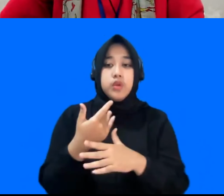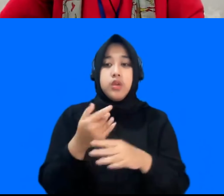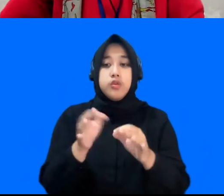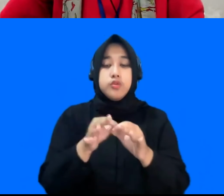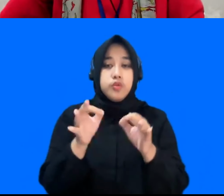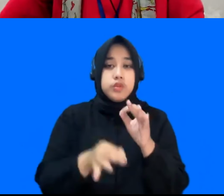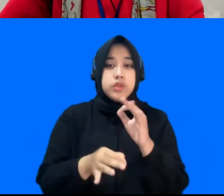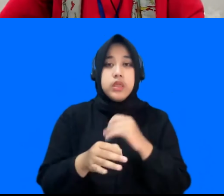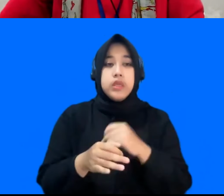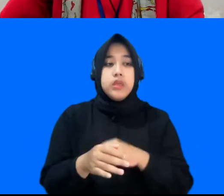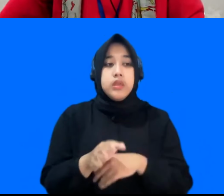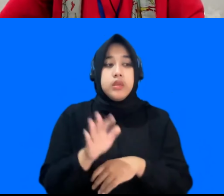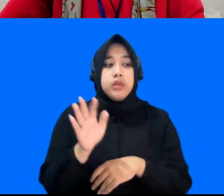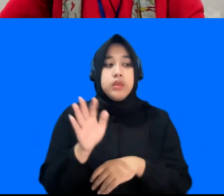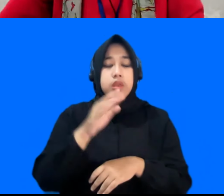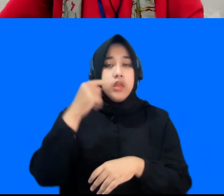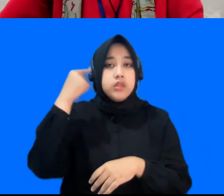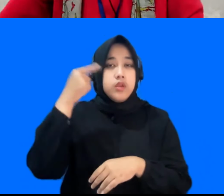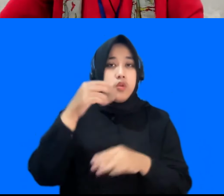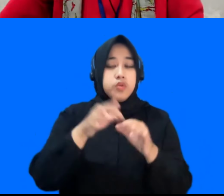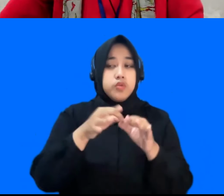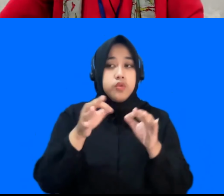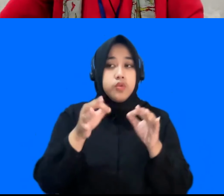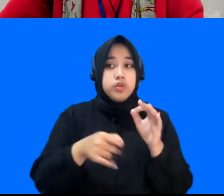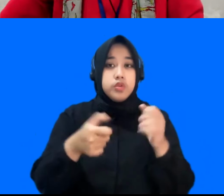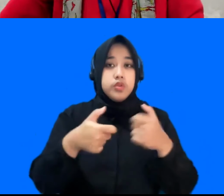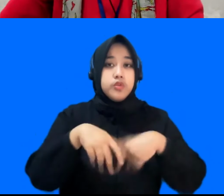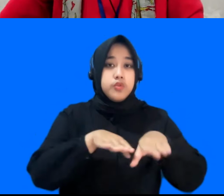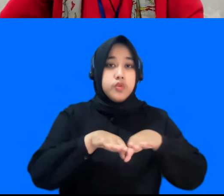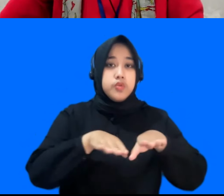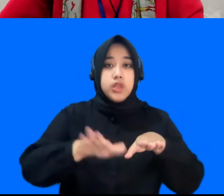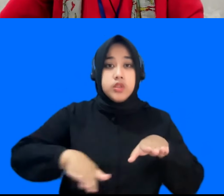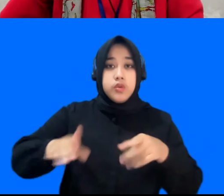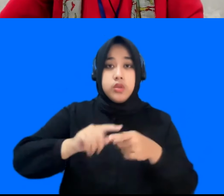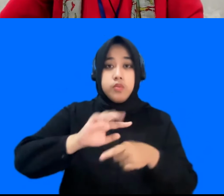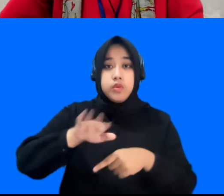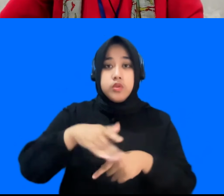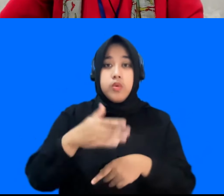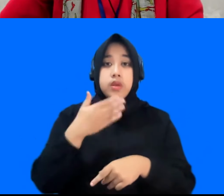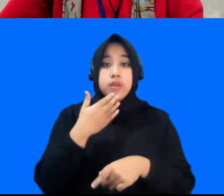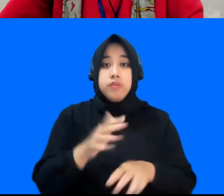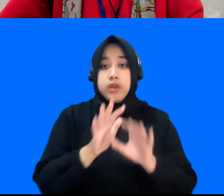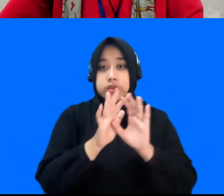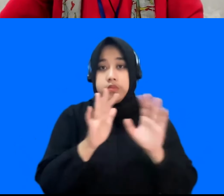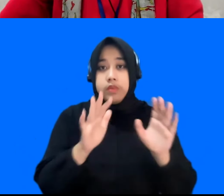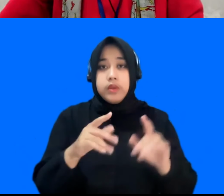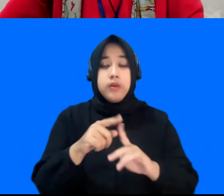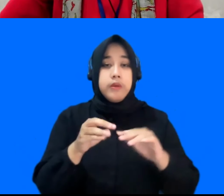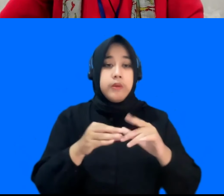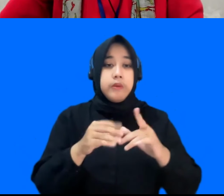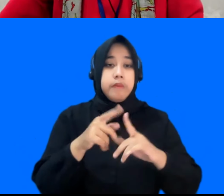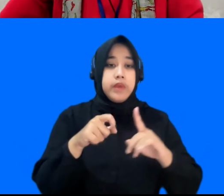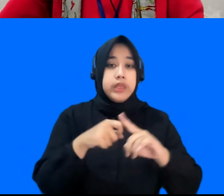me. Patrick, thank you so much. And Min, thank you for the great question. In the interest of time, I'm going to hand straight back to